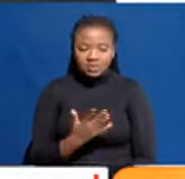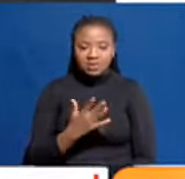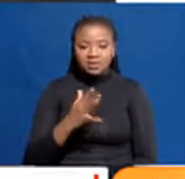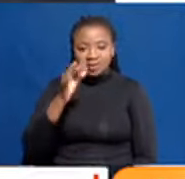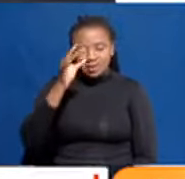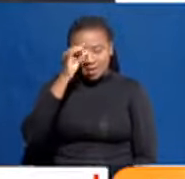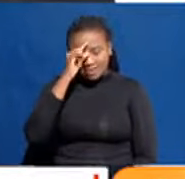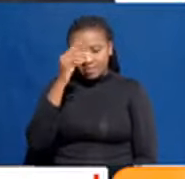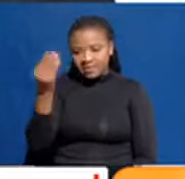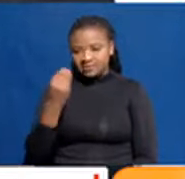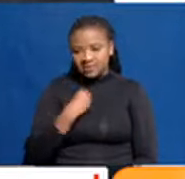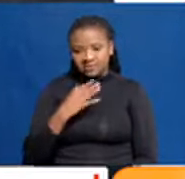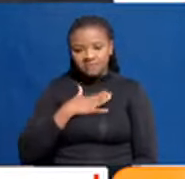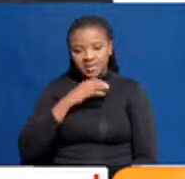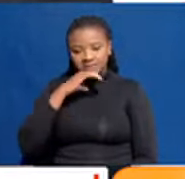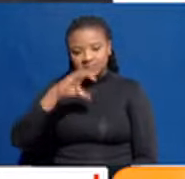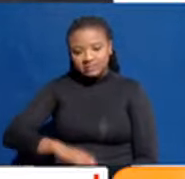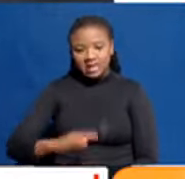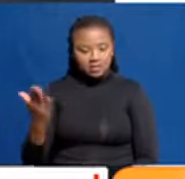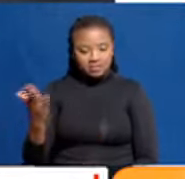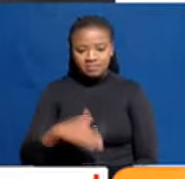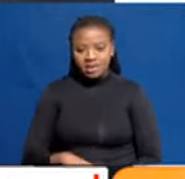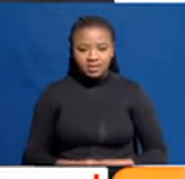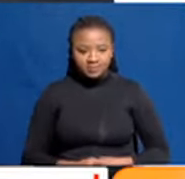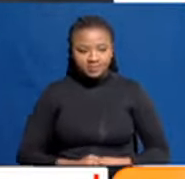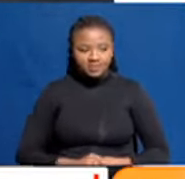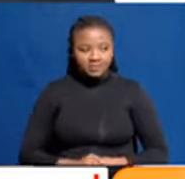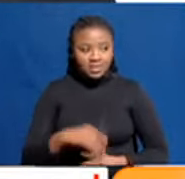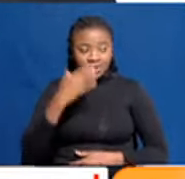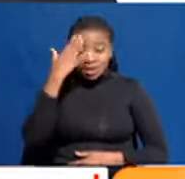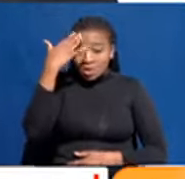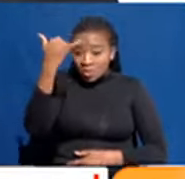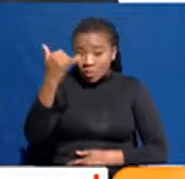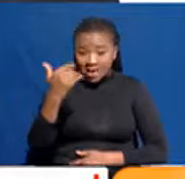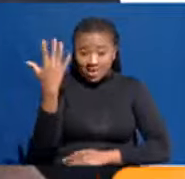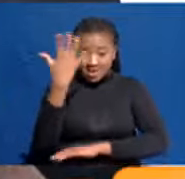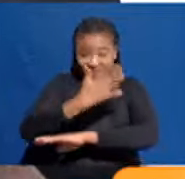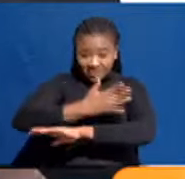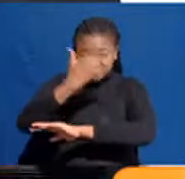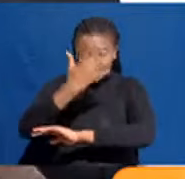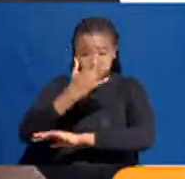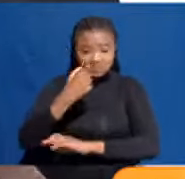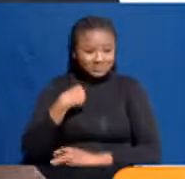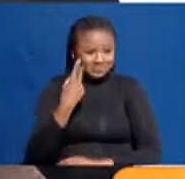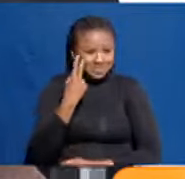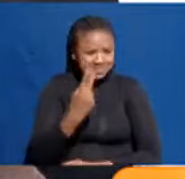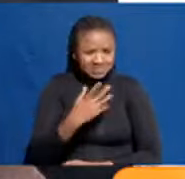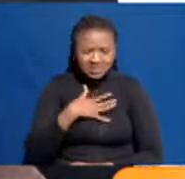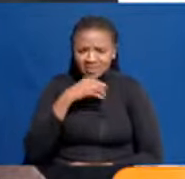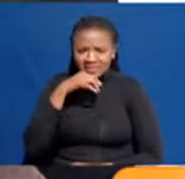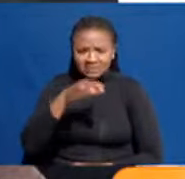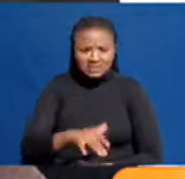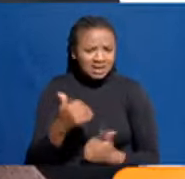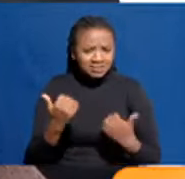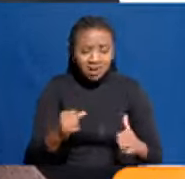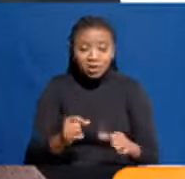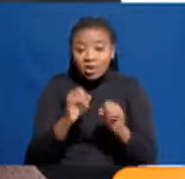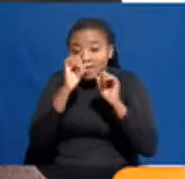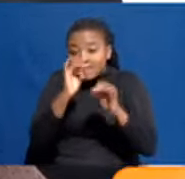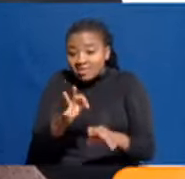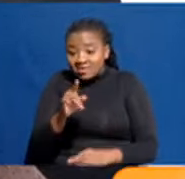Serikali irudishe watoto yangu nyumbani kwa maana iko siku tano sijawaona na kama wana makosa